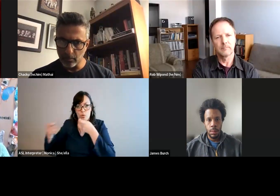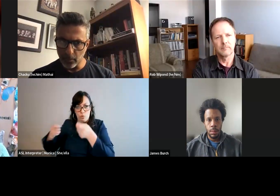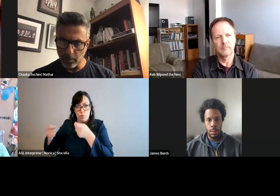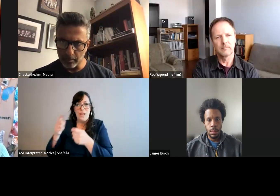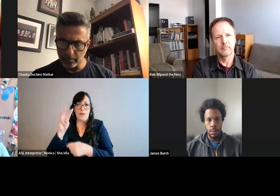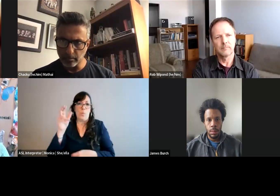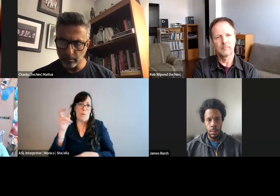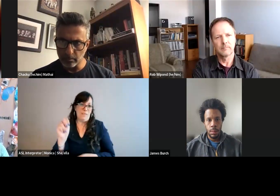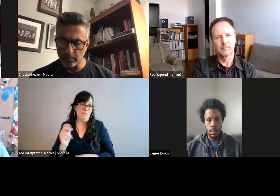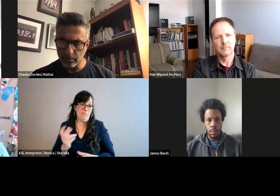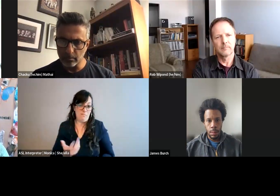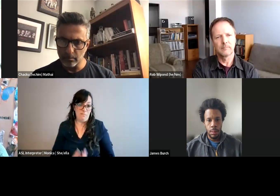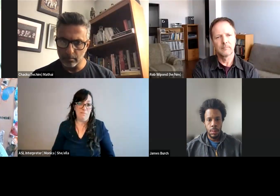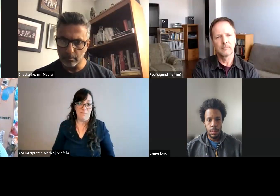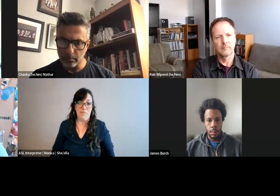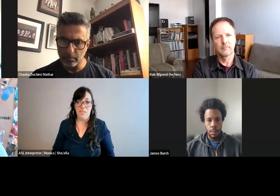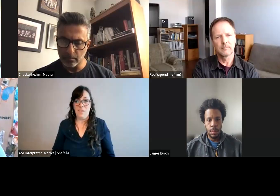weapon.